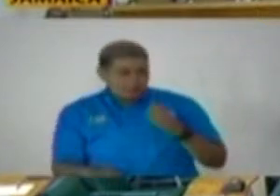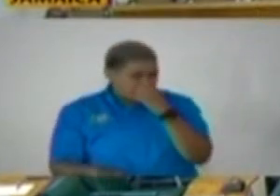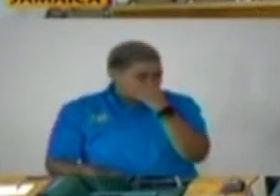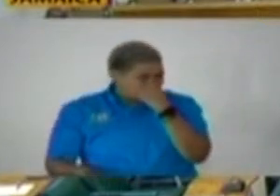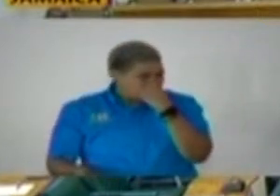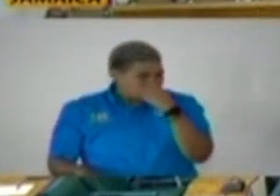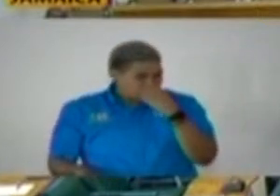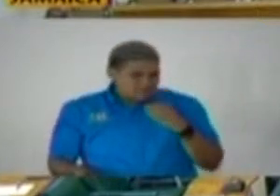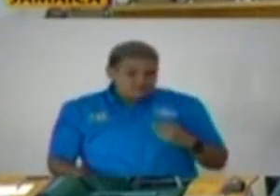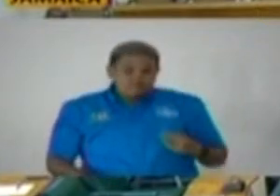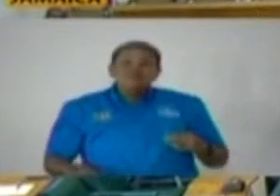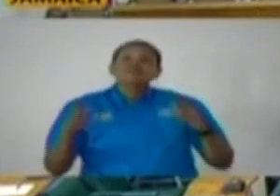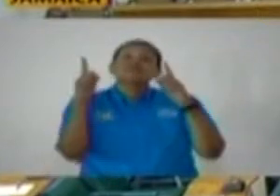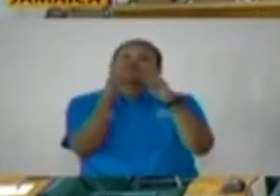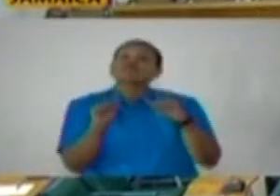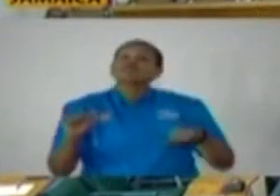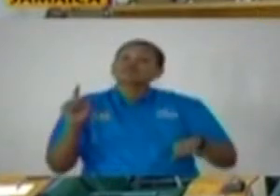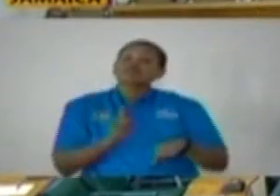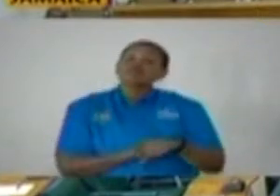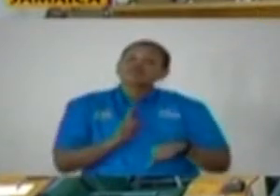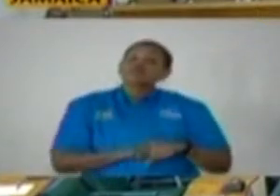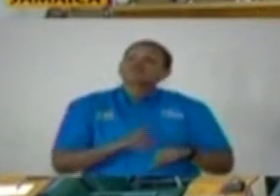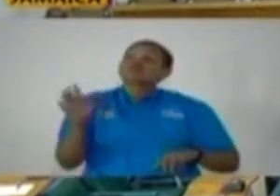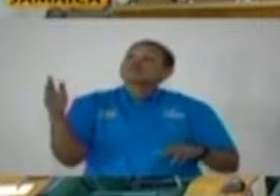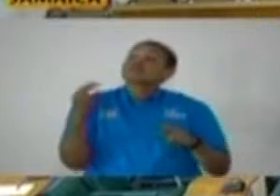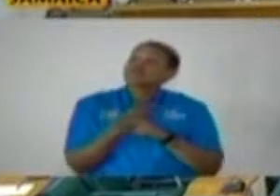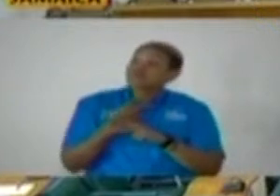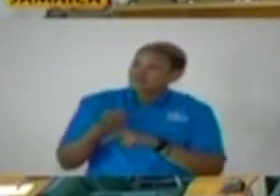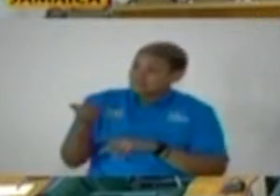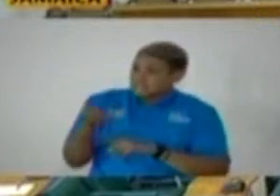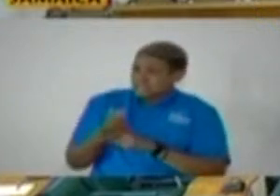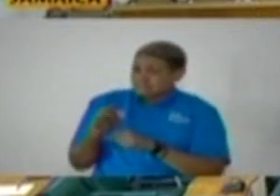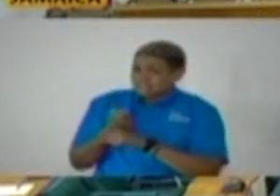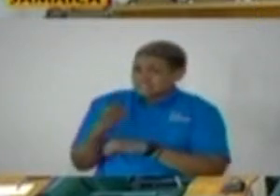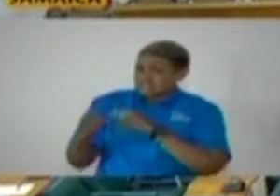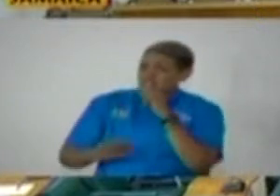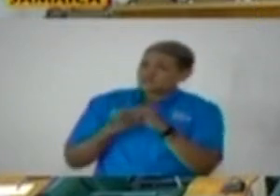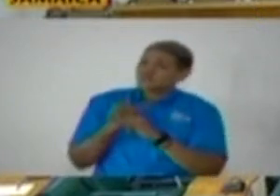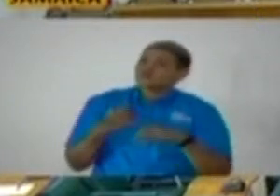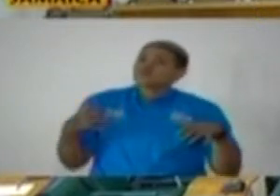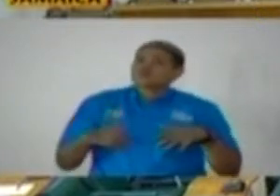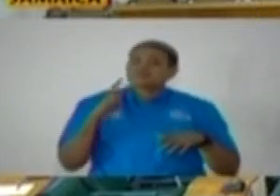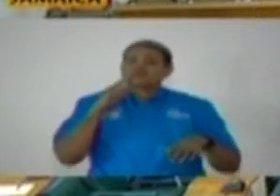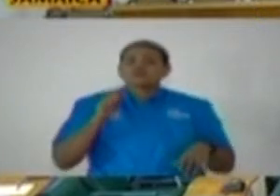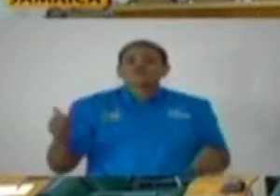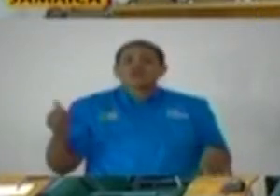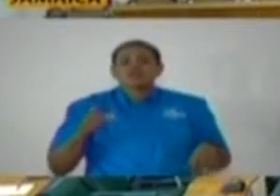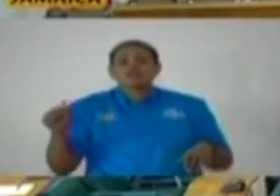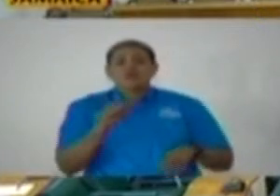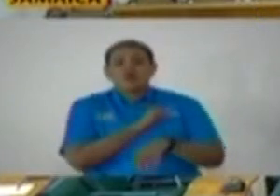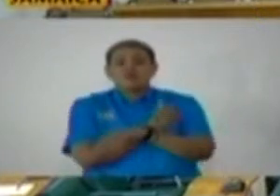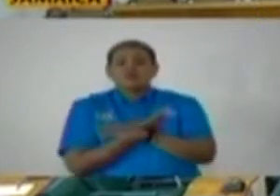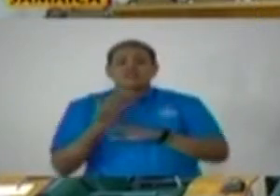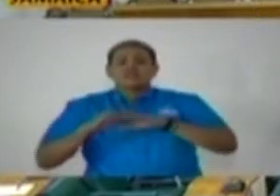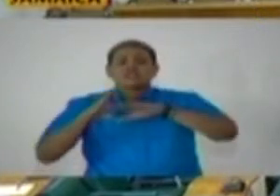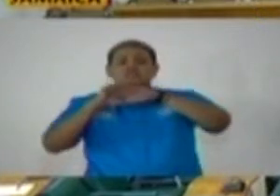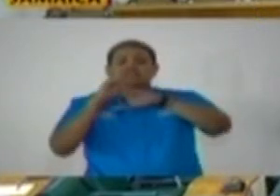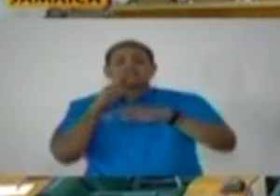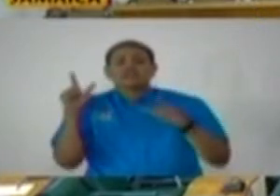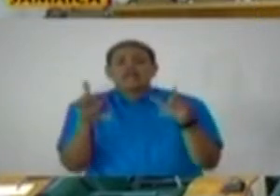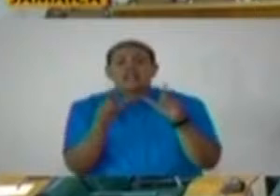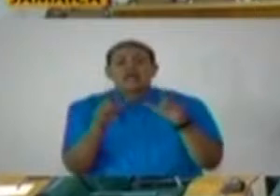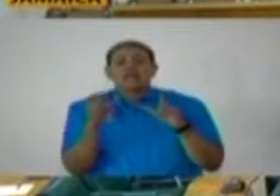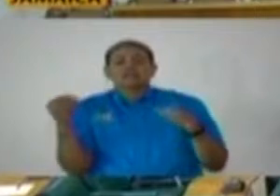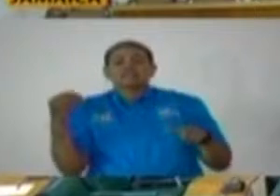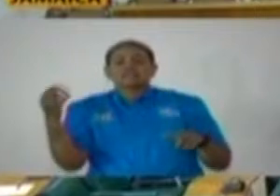Madam Speaker, at the same time, according to Statin, the Transport Authority increased the number of licenses issued